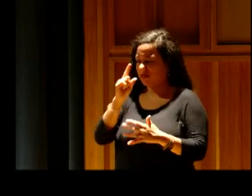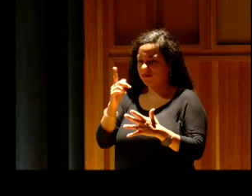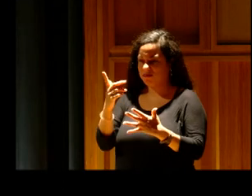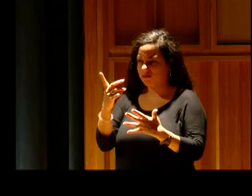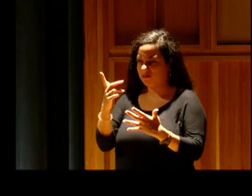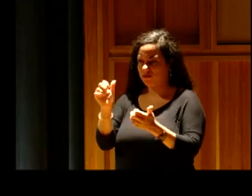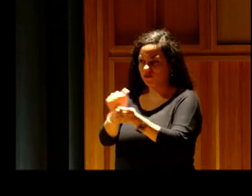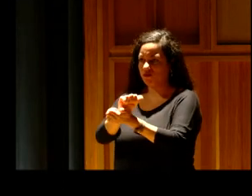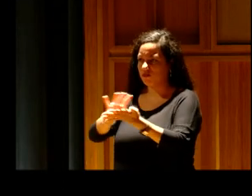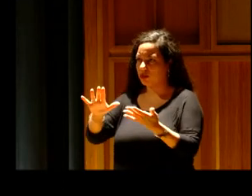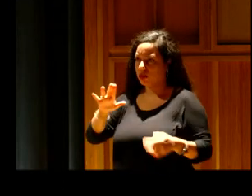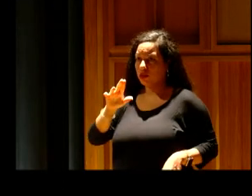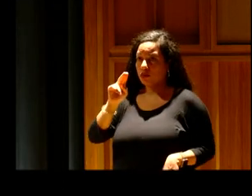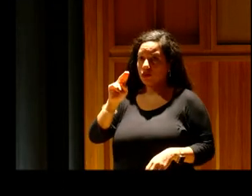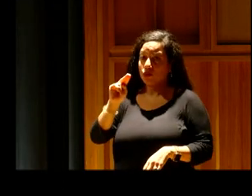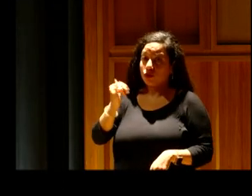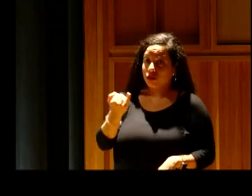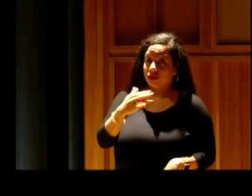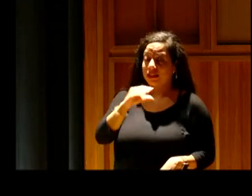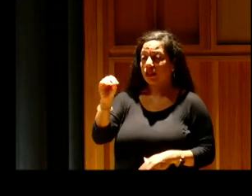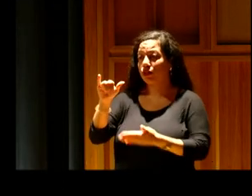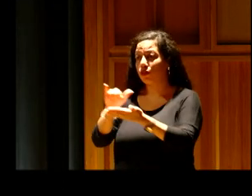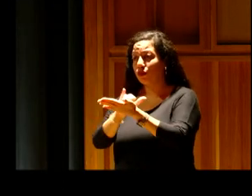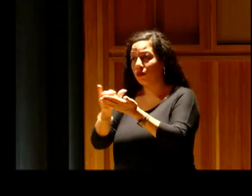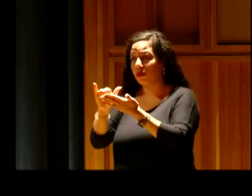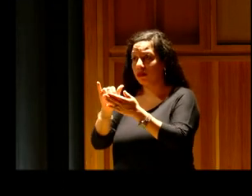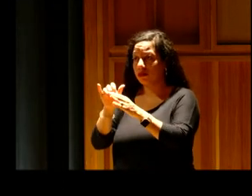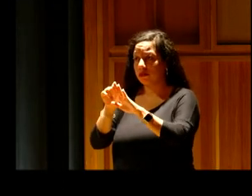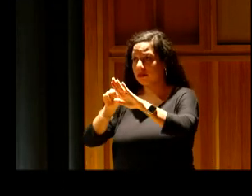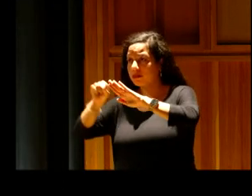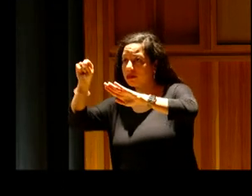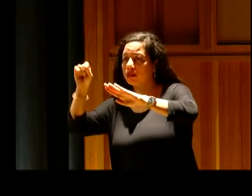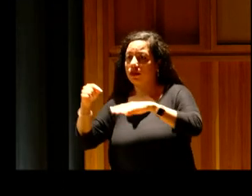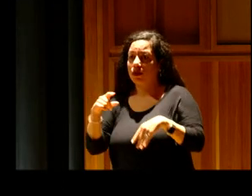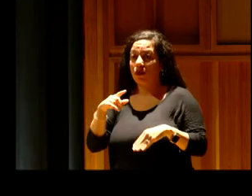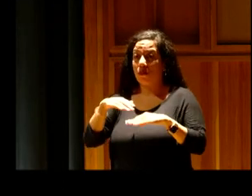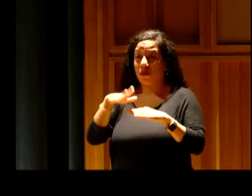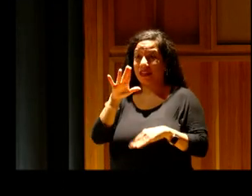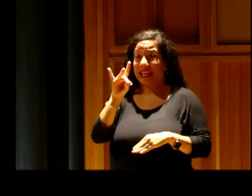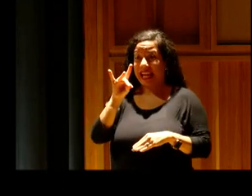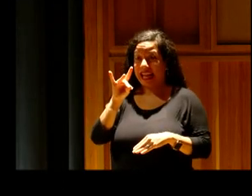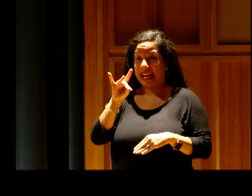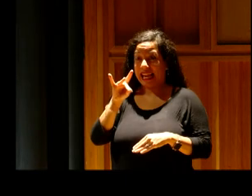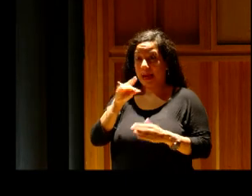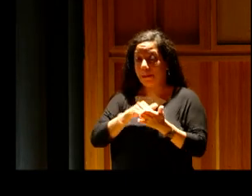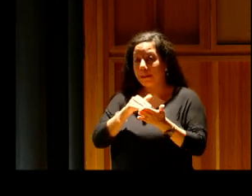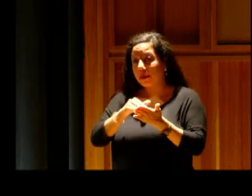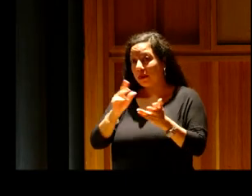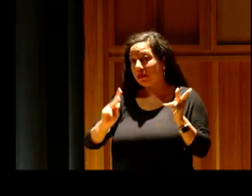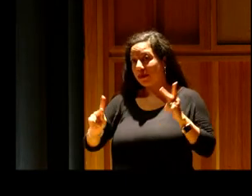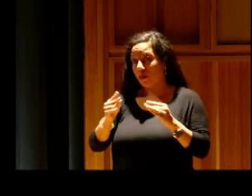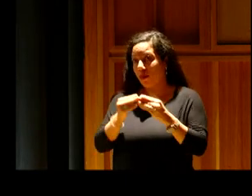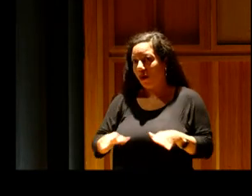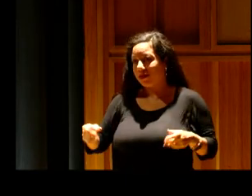New Jersey and New York coastlines. More than 8 million people lost electricity for